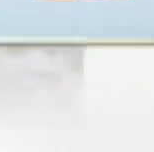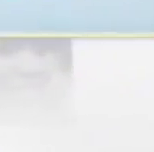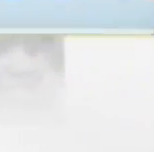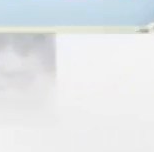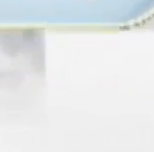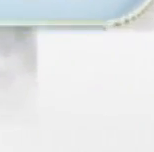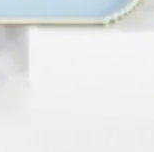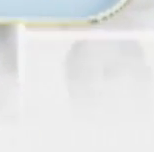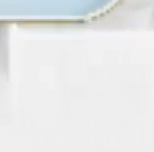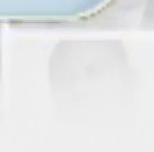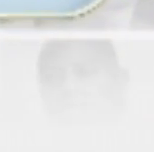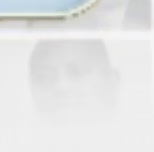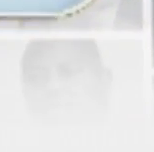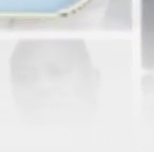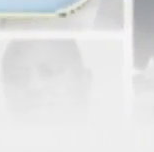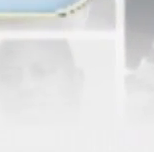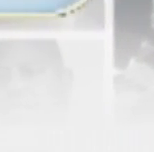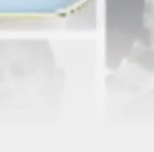Purchase your tracks